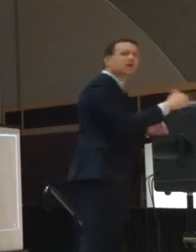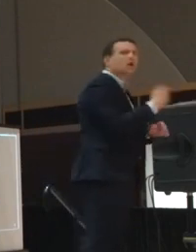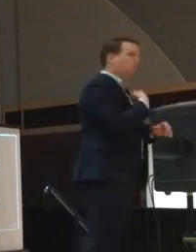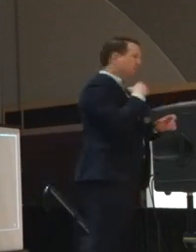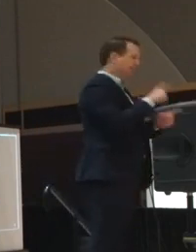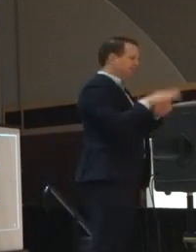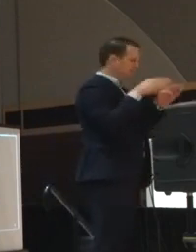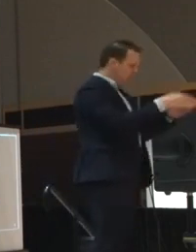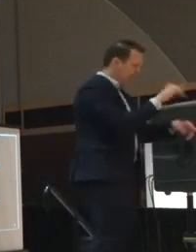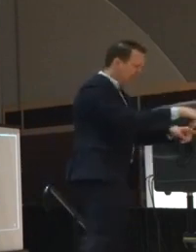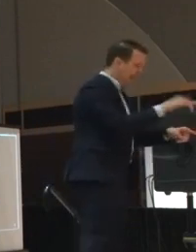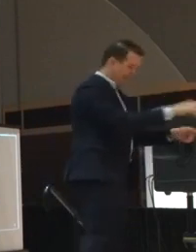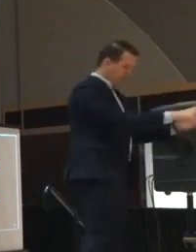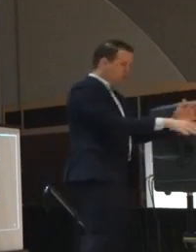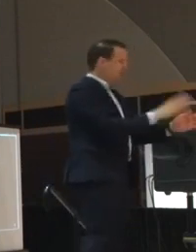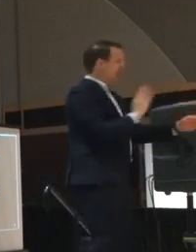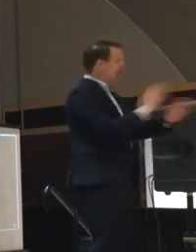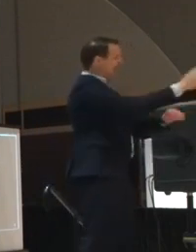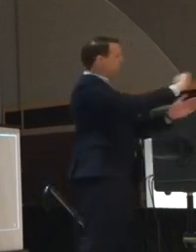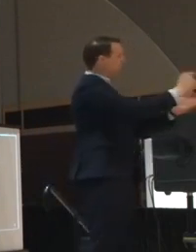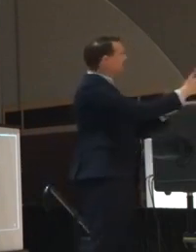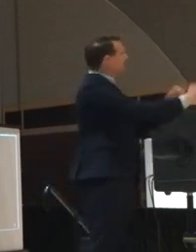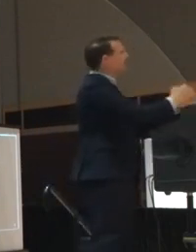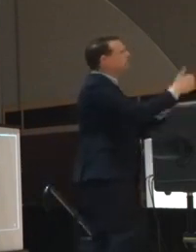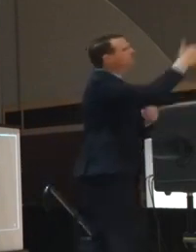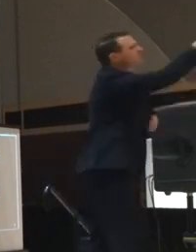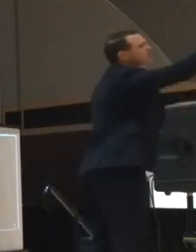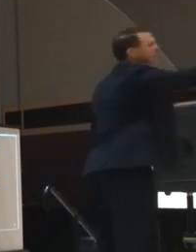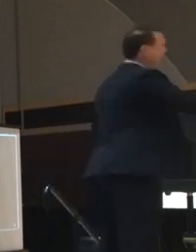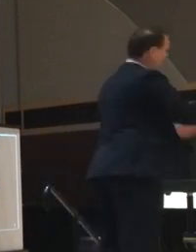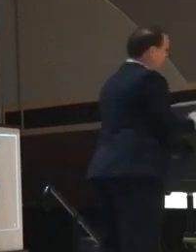need to be looking at. Where is a student 10 years after graduation?